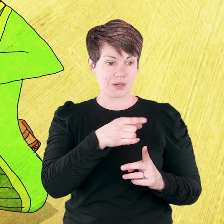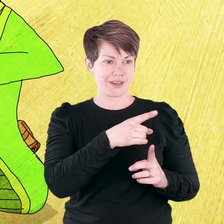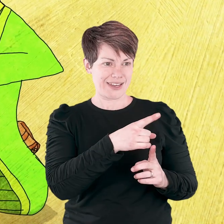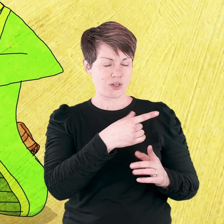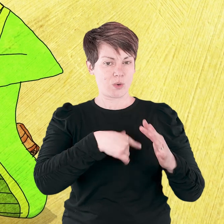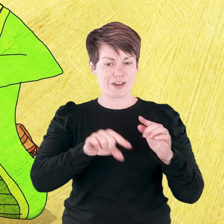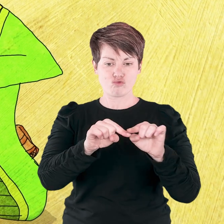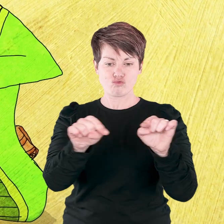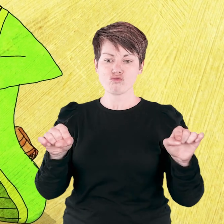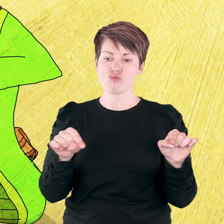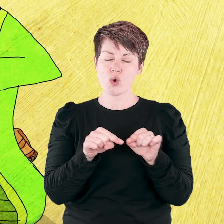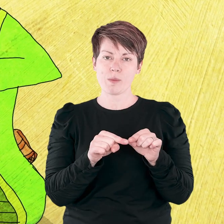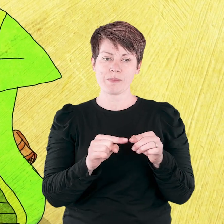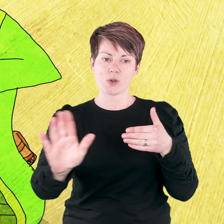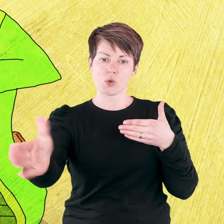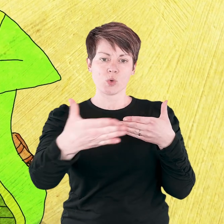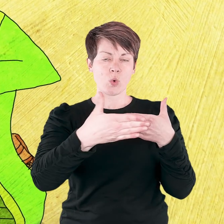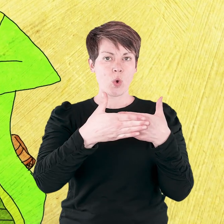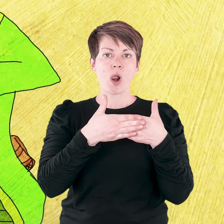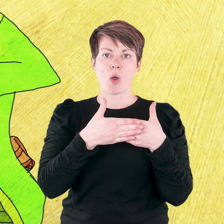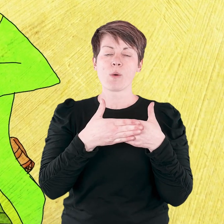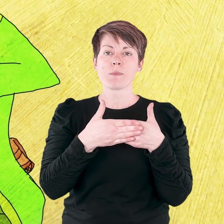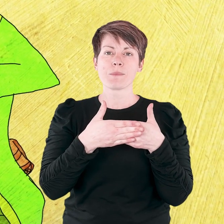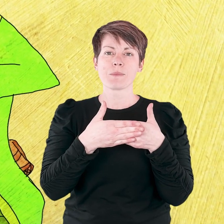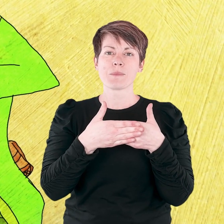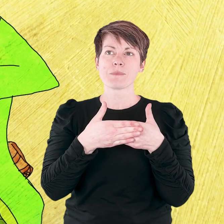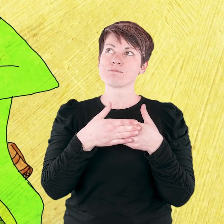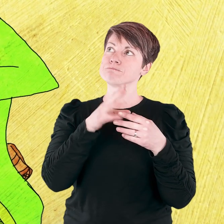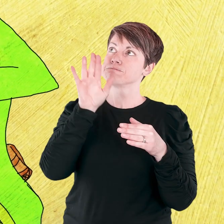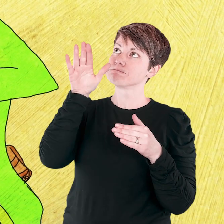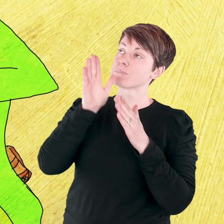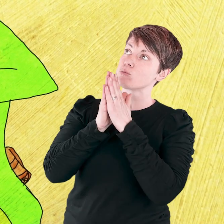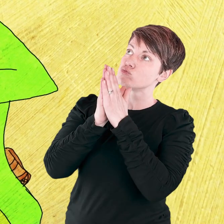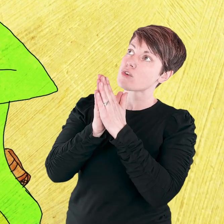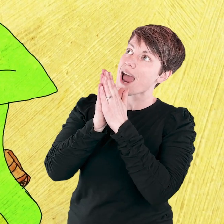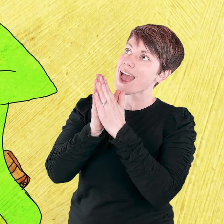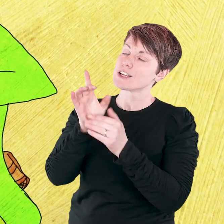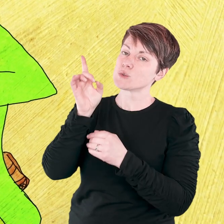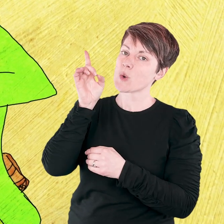Daniel went to his room, closed the door, and prayed.